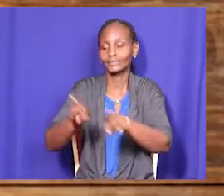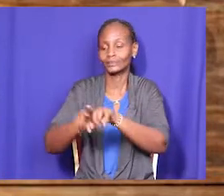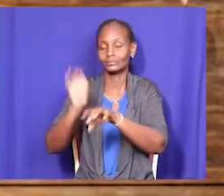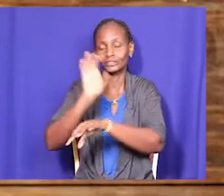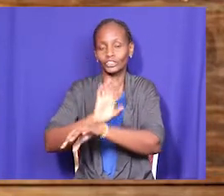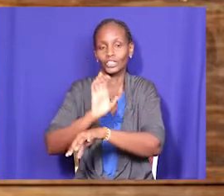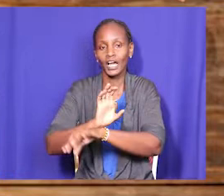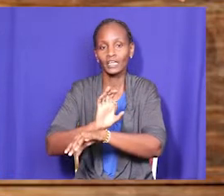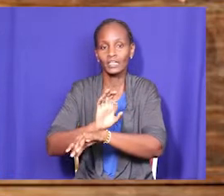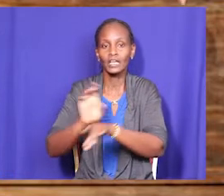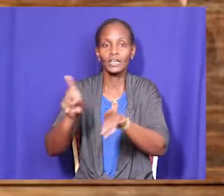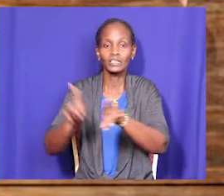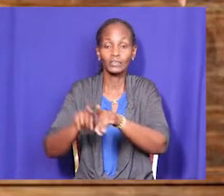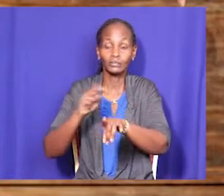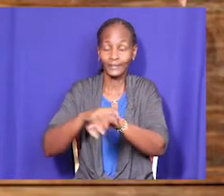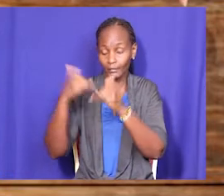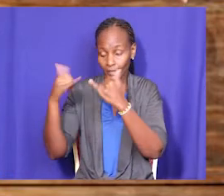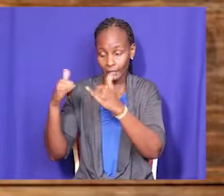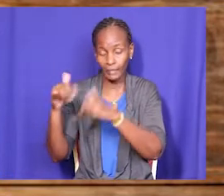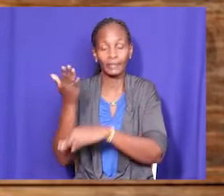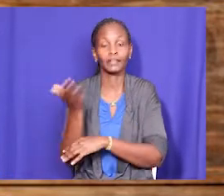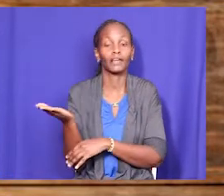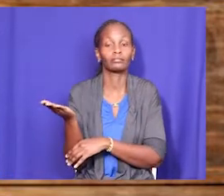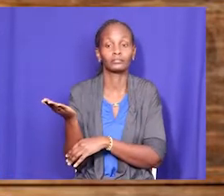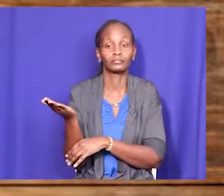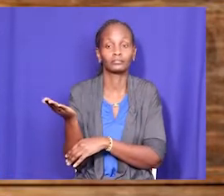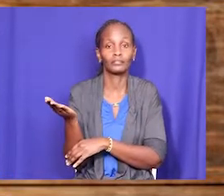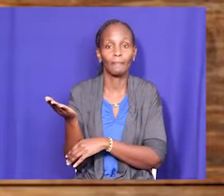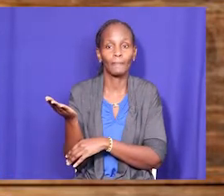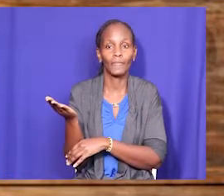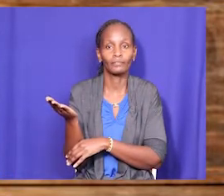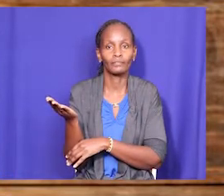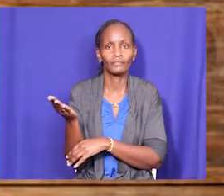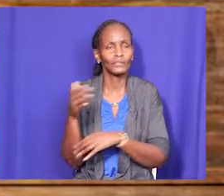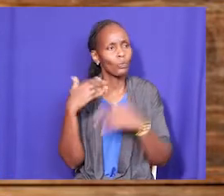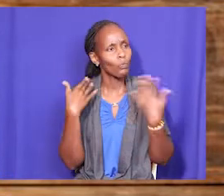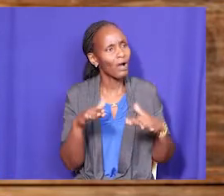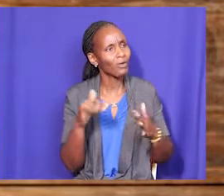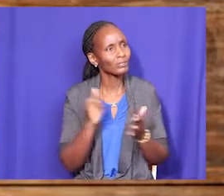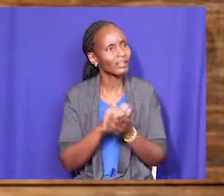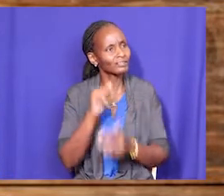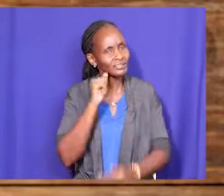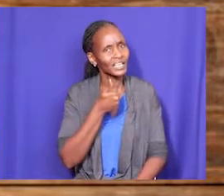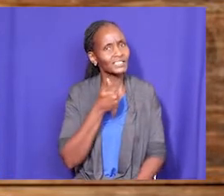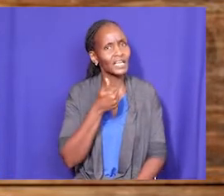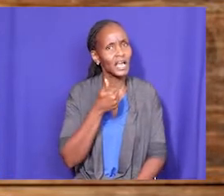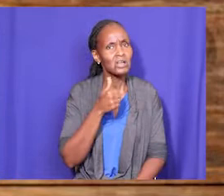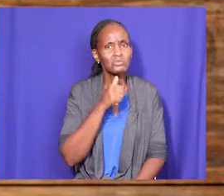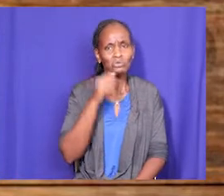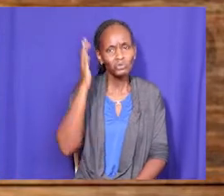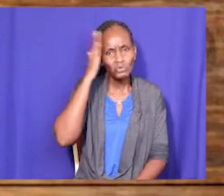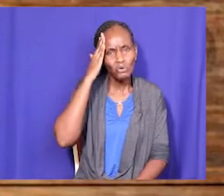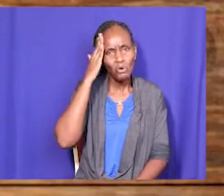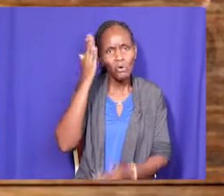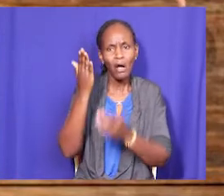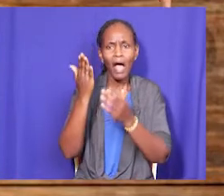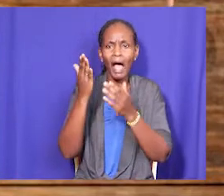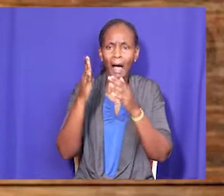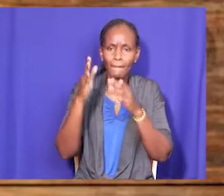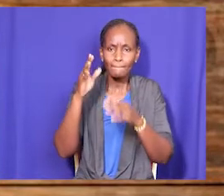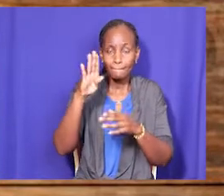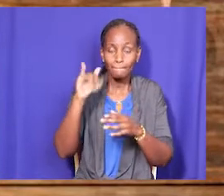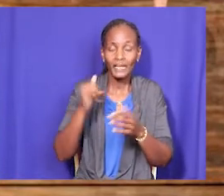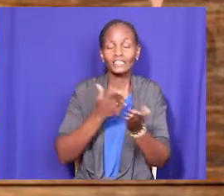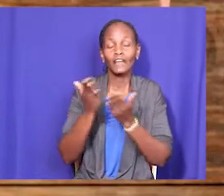church, even when you're playing. Wow, that is nice. I didn't know by serving God, we keep our